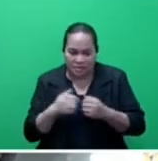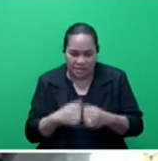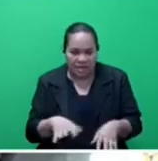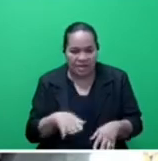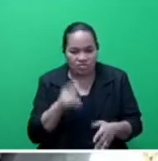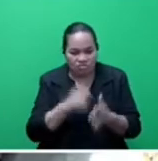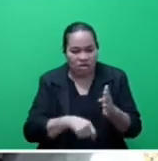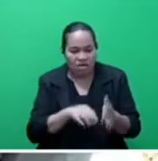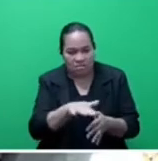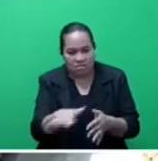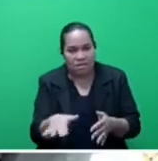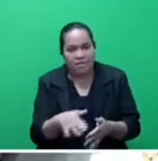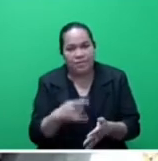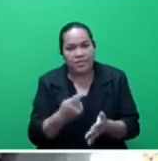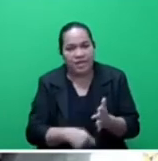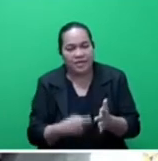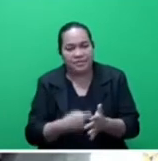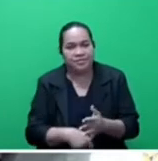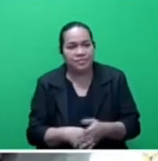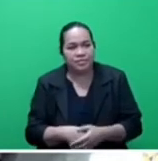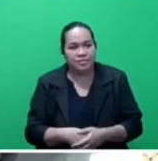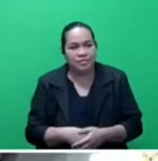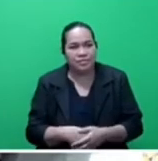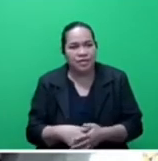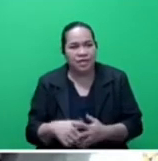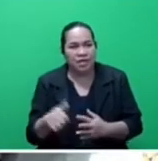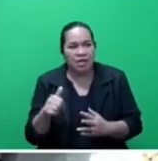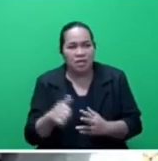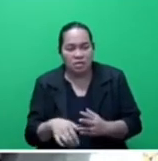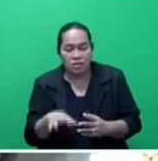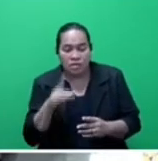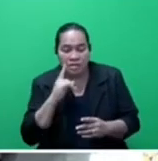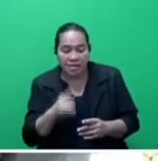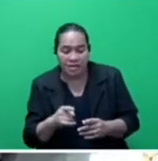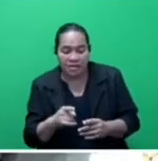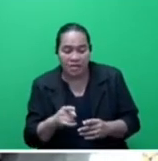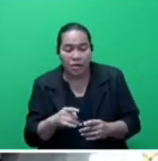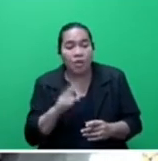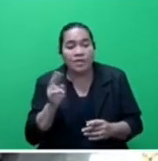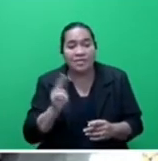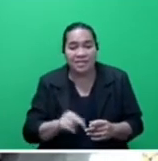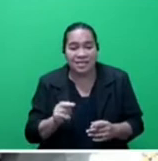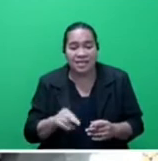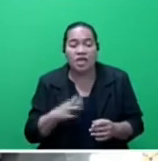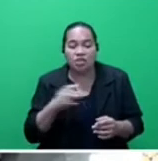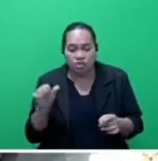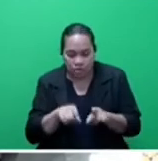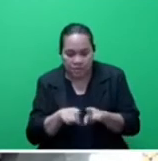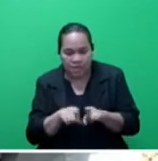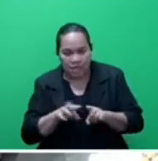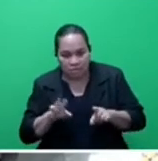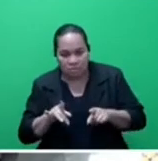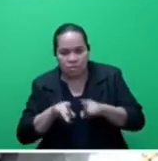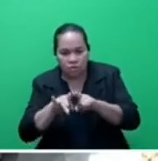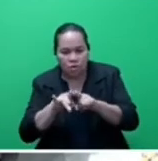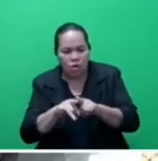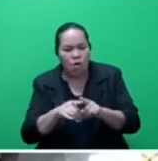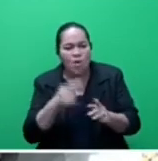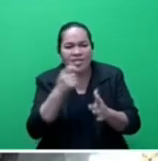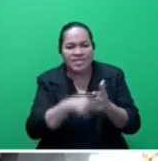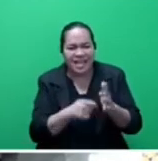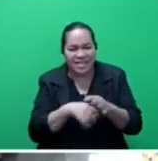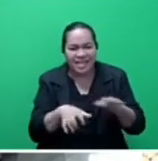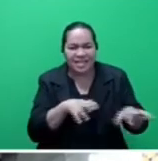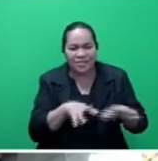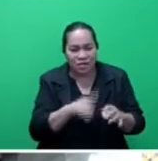creditable acquisitions, we stipulate that tax credit can only apply if what is acquired is consistent with the taxable activity of the person. Both have